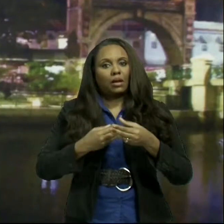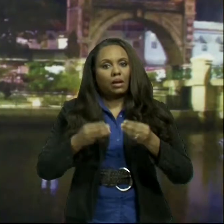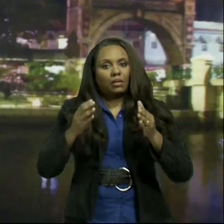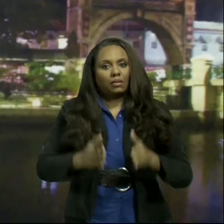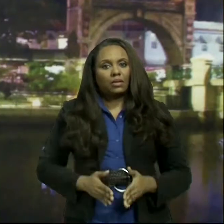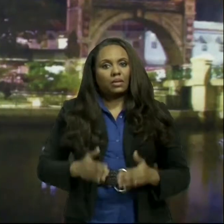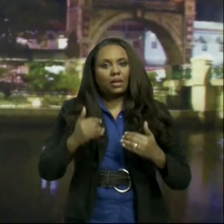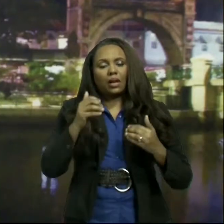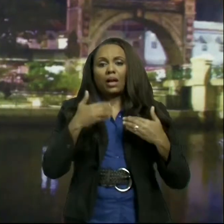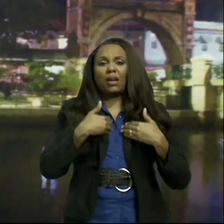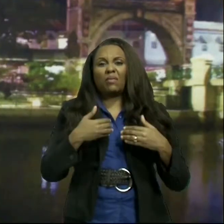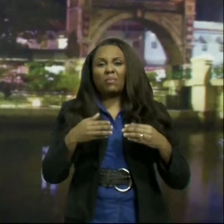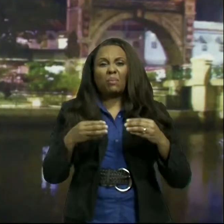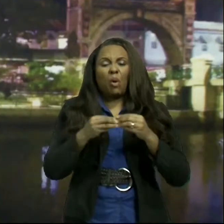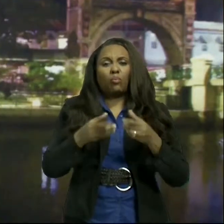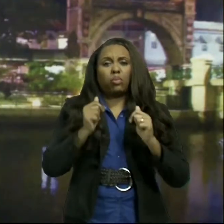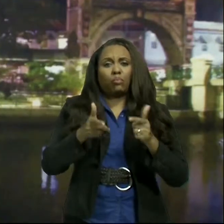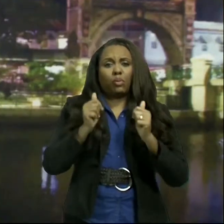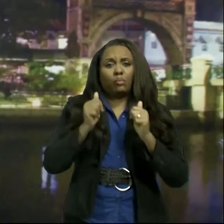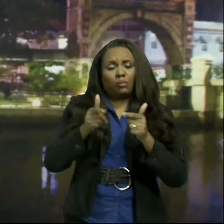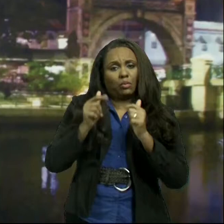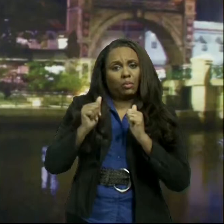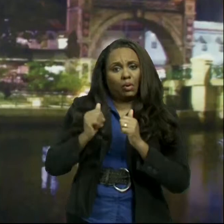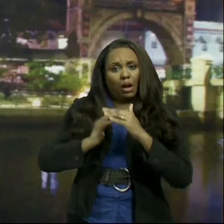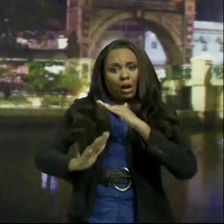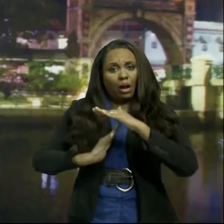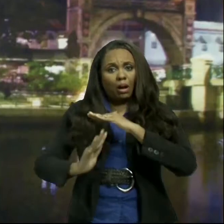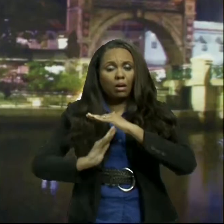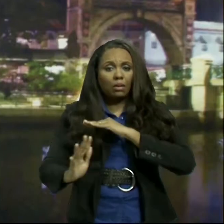4 times more travelers than at present.